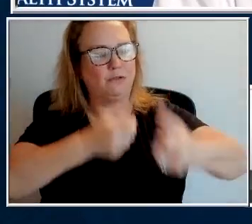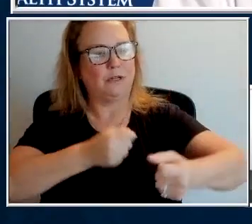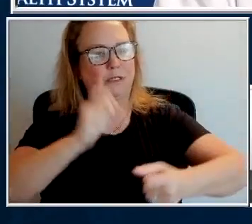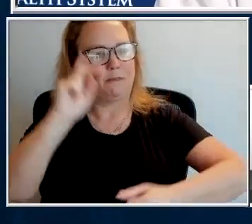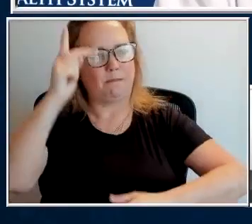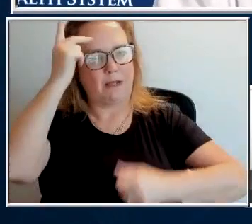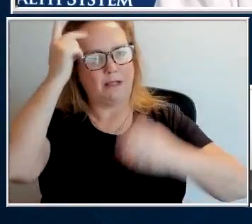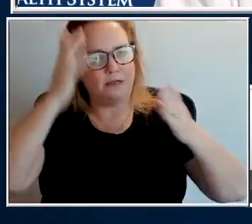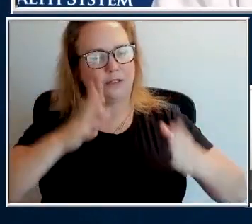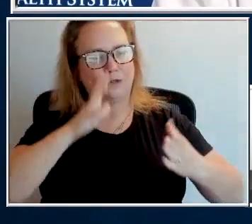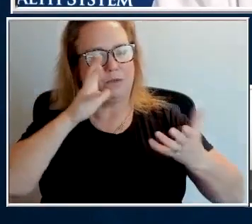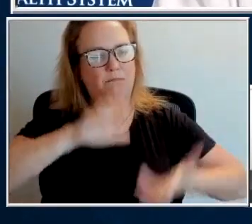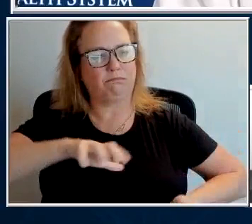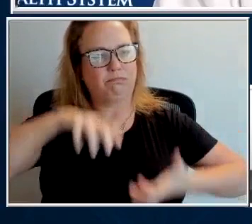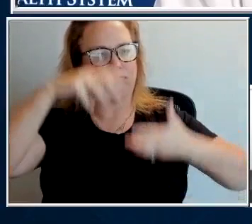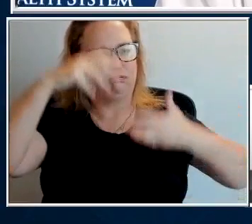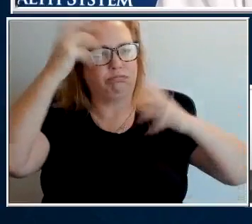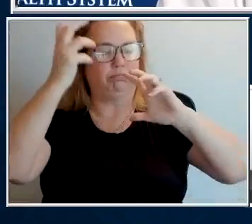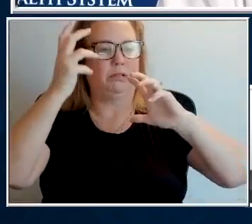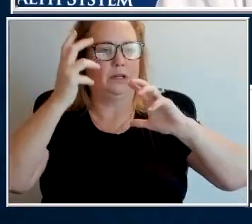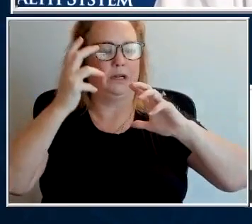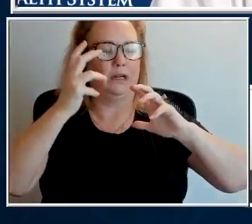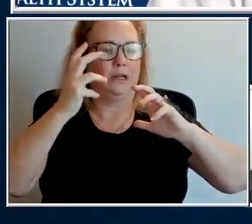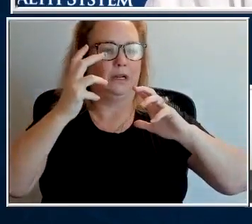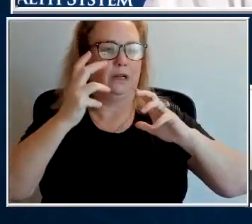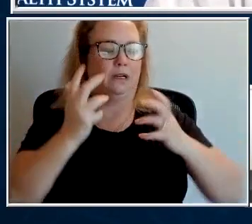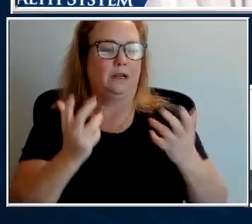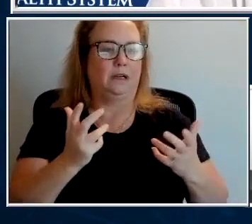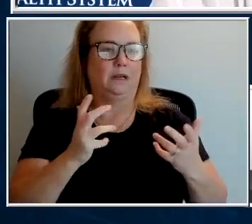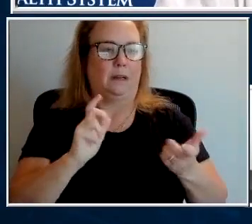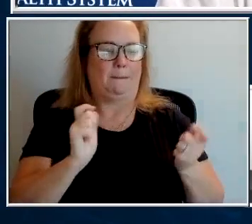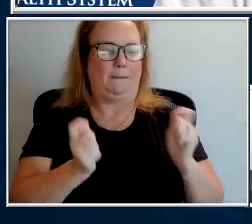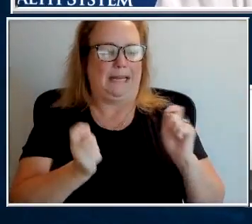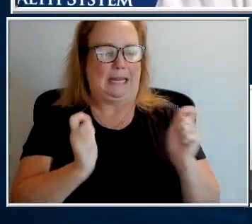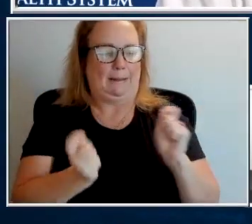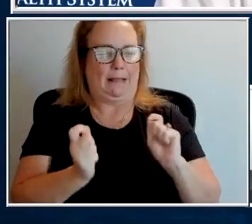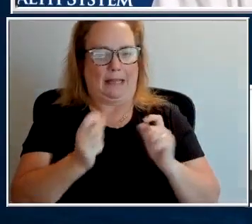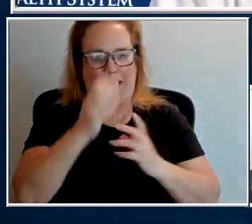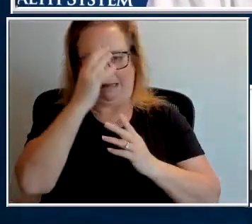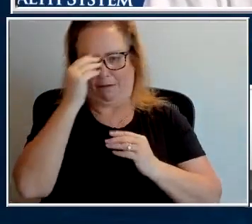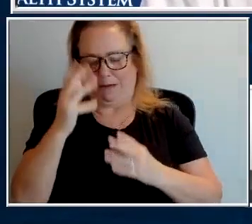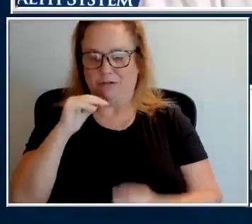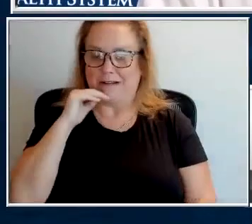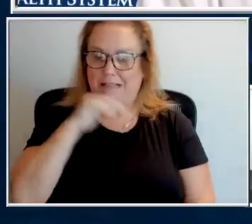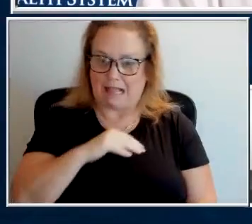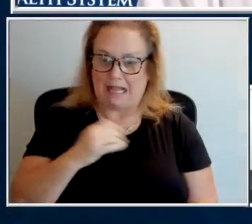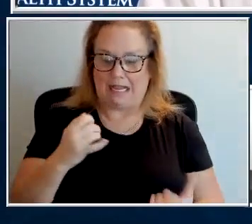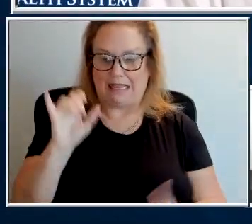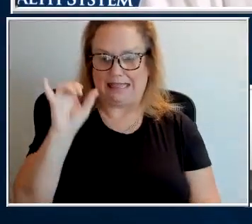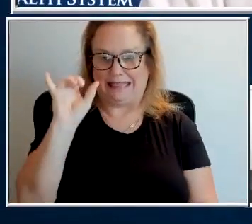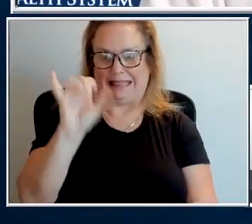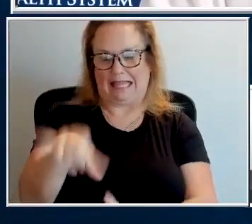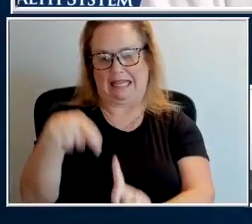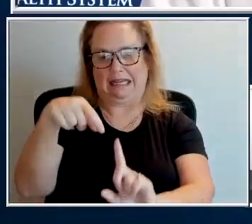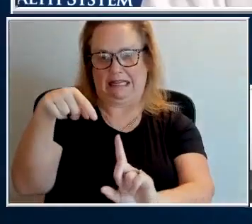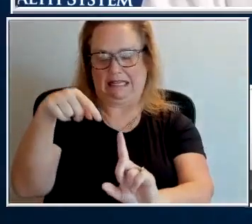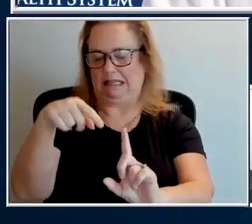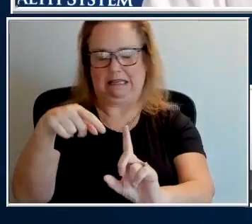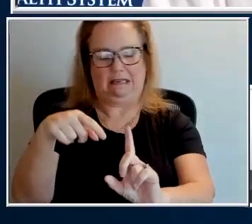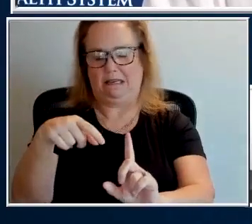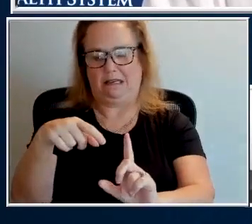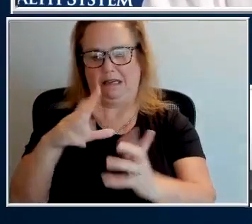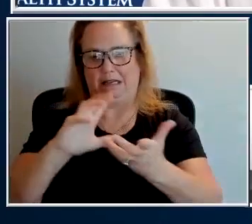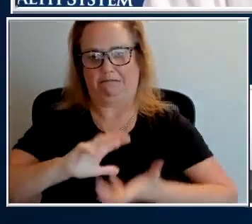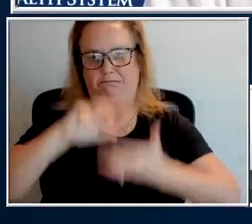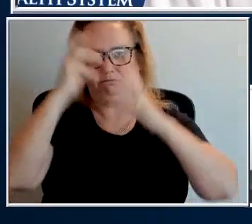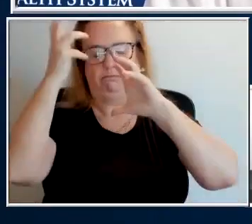wouldn't erode into health to try and manipulate the information and just lie. And that, unfortunately, that erosion